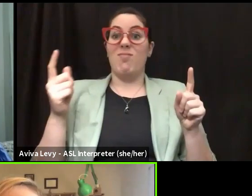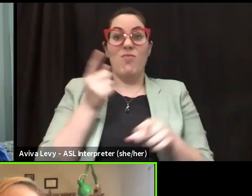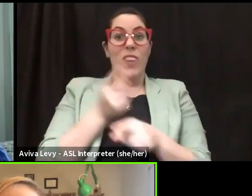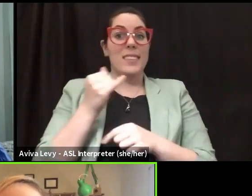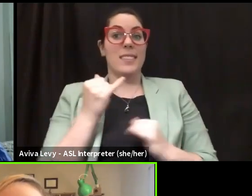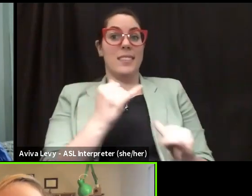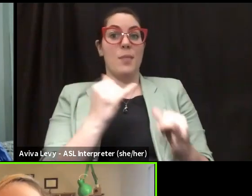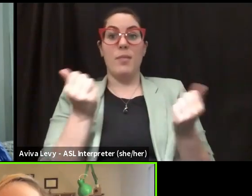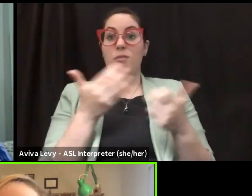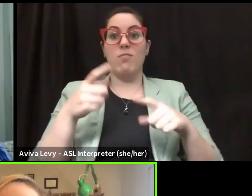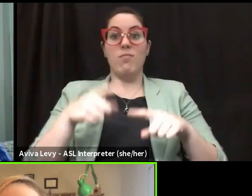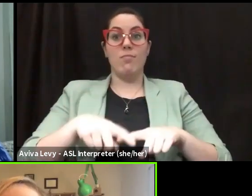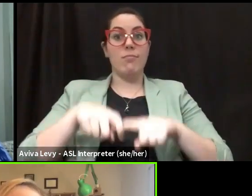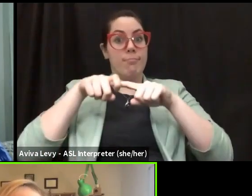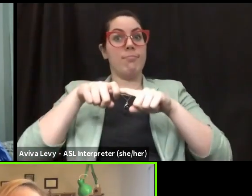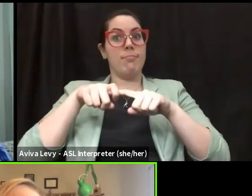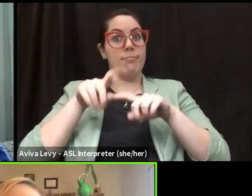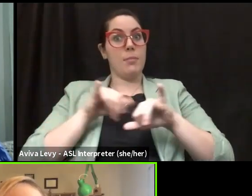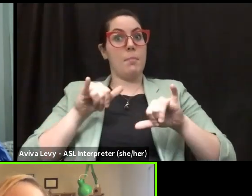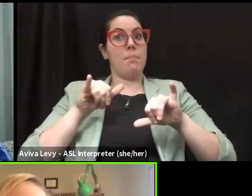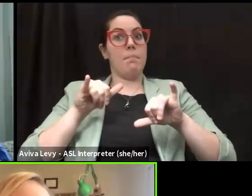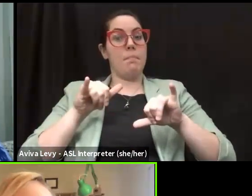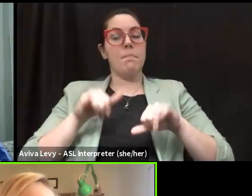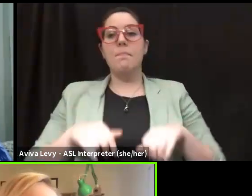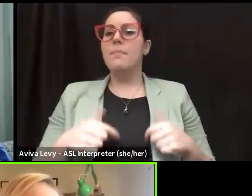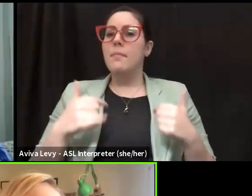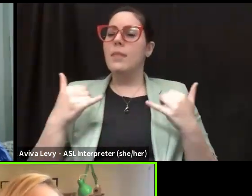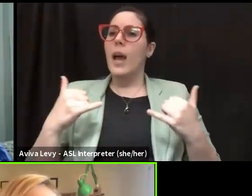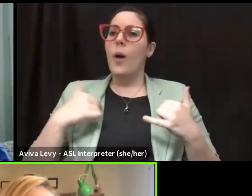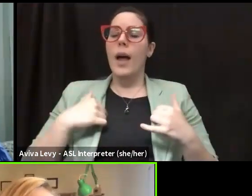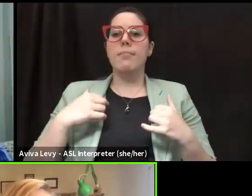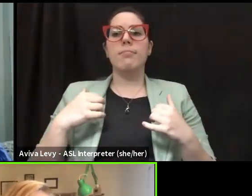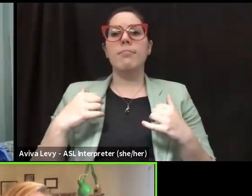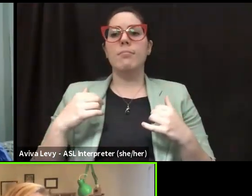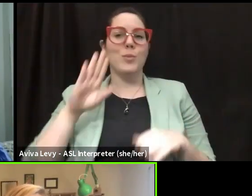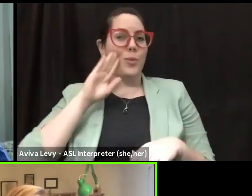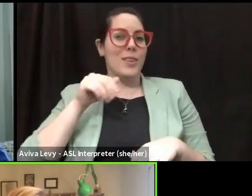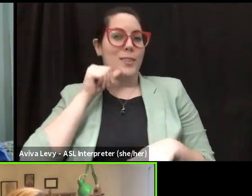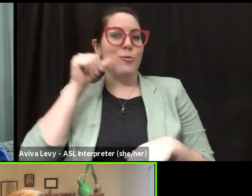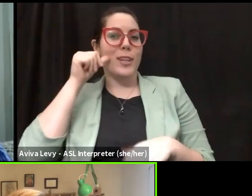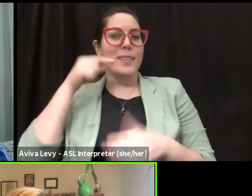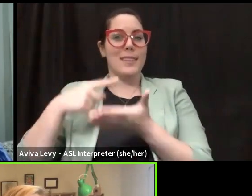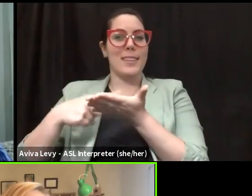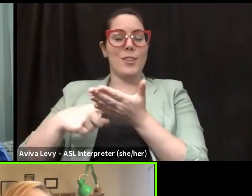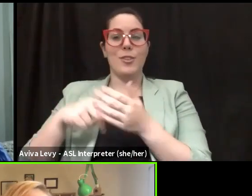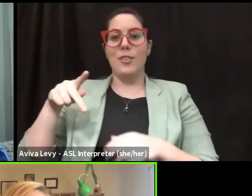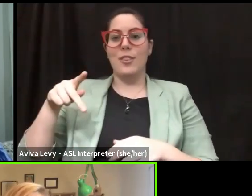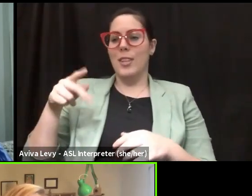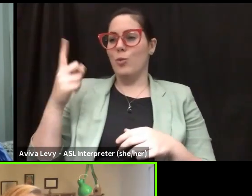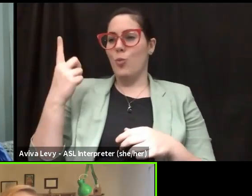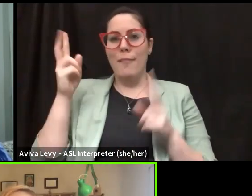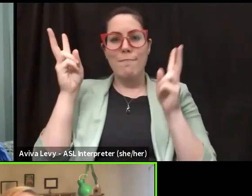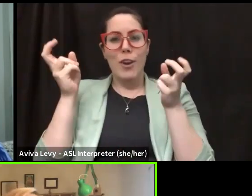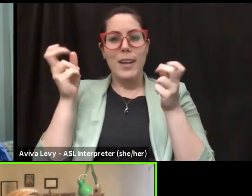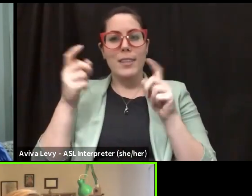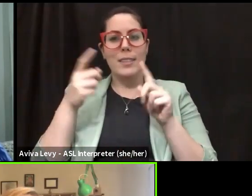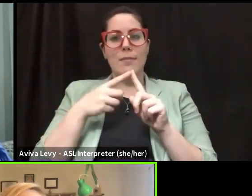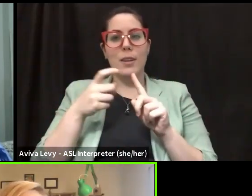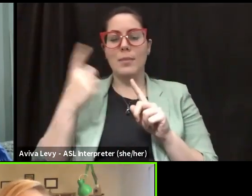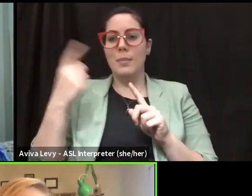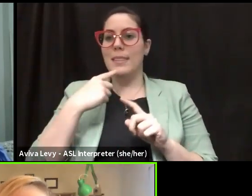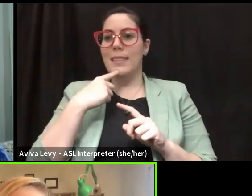just stopped. But I've been really trying to take this time, as we heard in yesterday's discussion, that phrase from Jessica Hanna, invest in the pause,